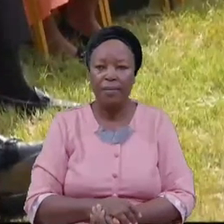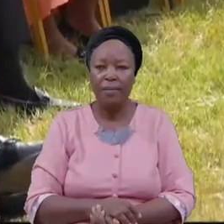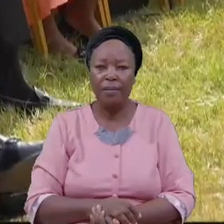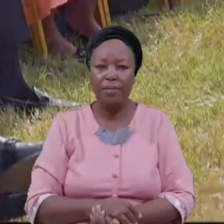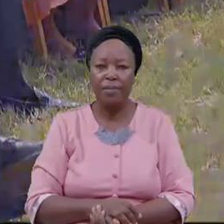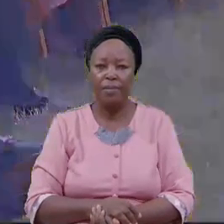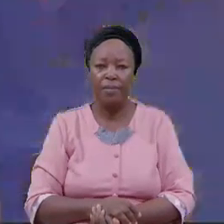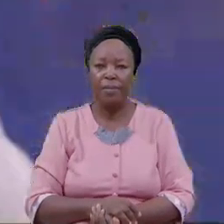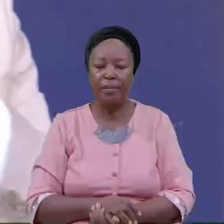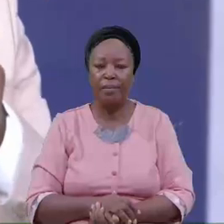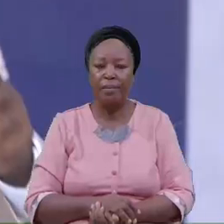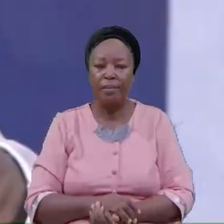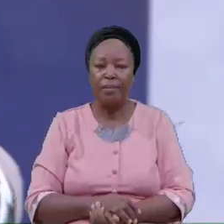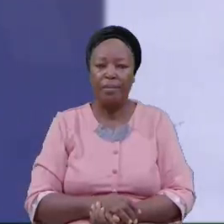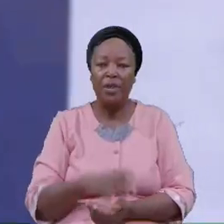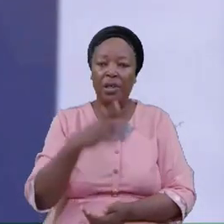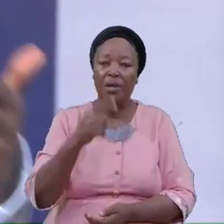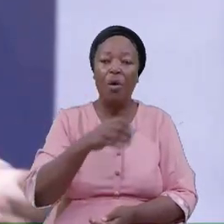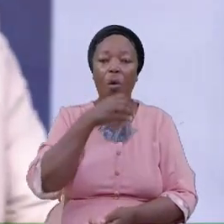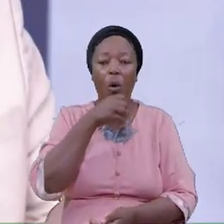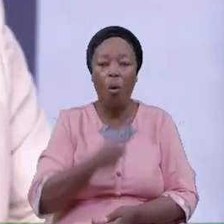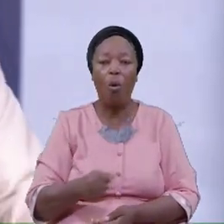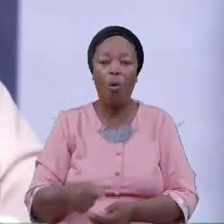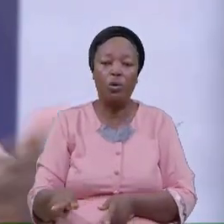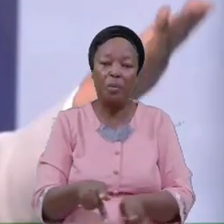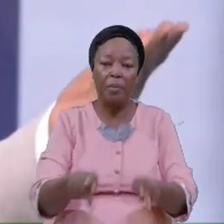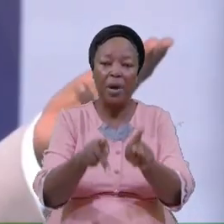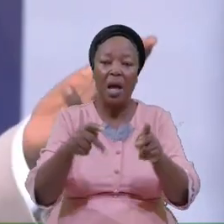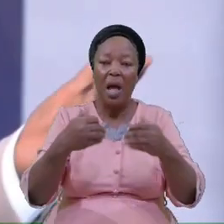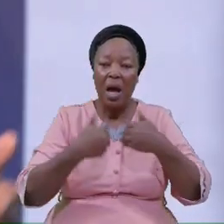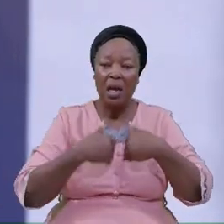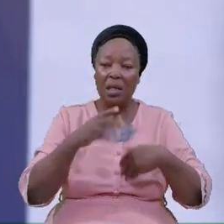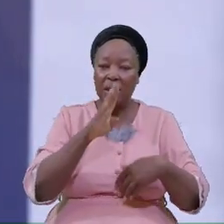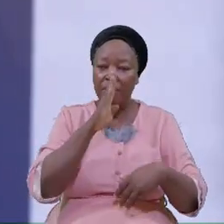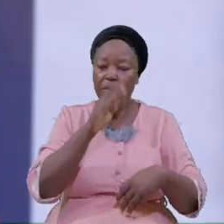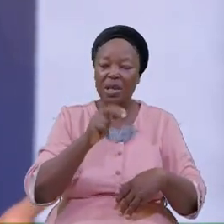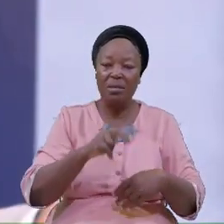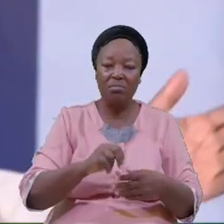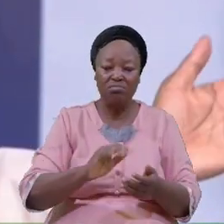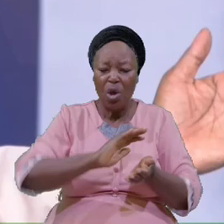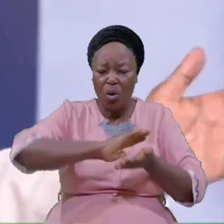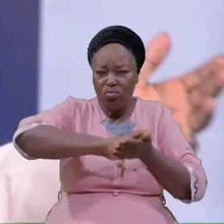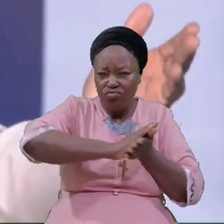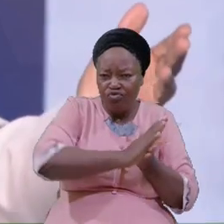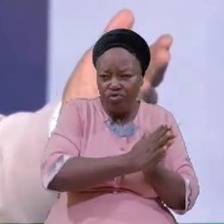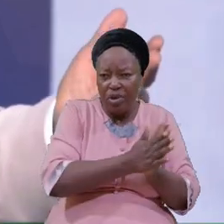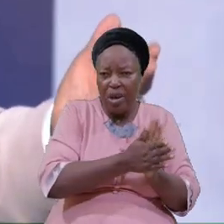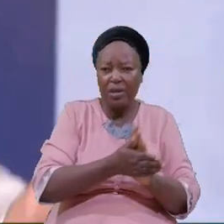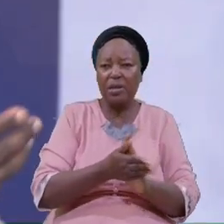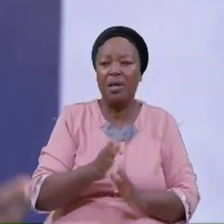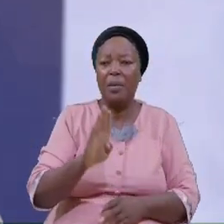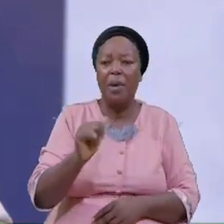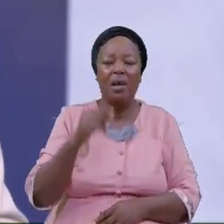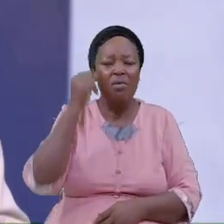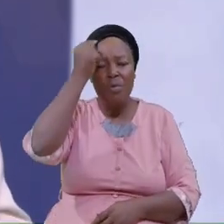ne pousse là. The old heart has been traversed and trampled by thoughts, by ideas, by